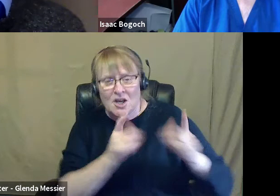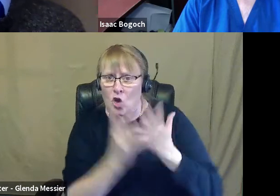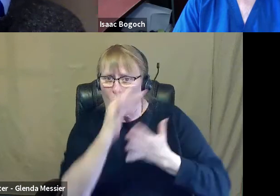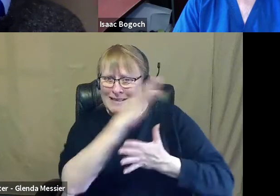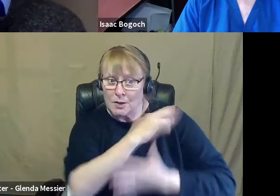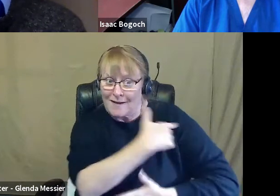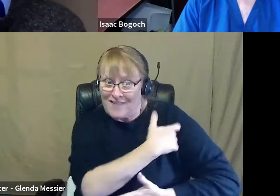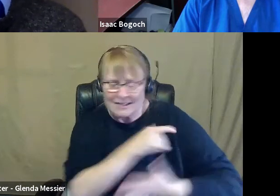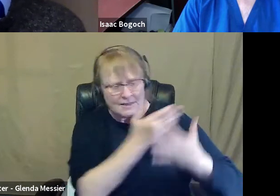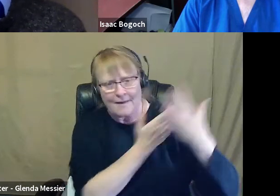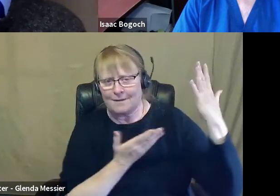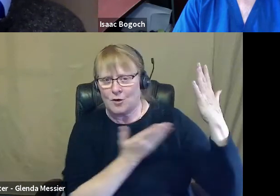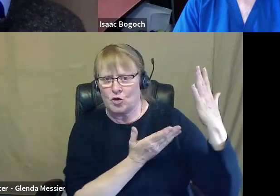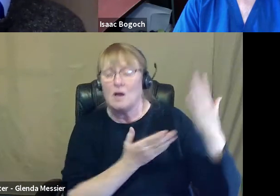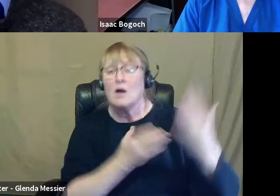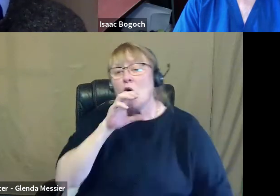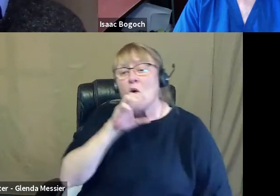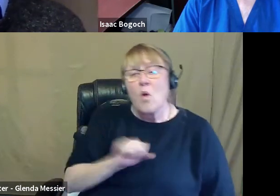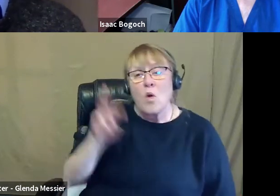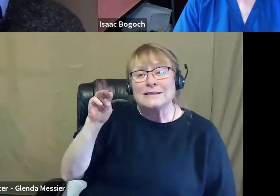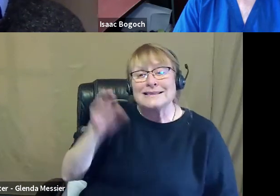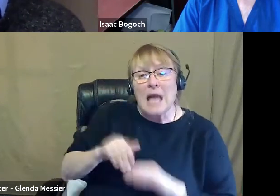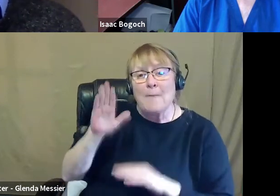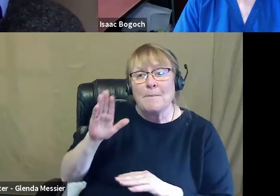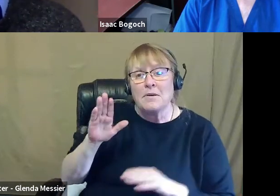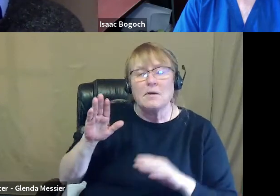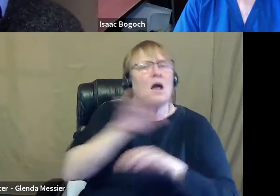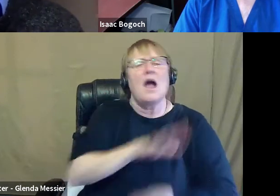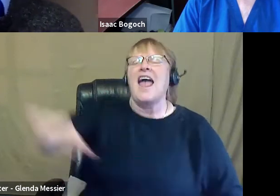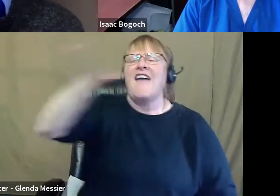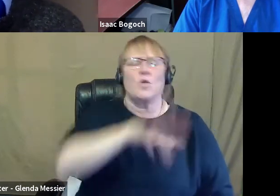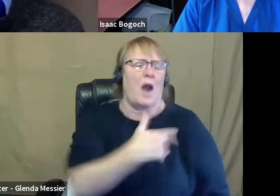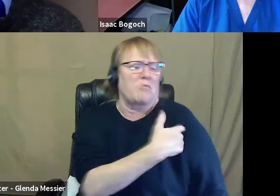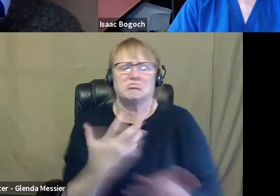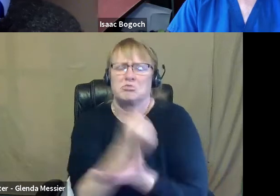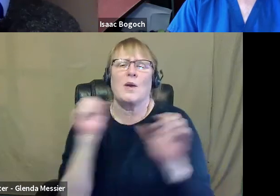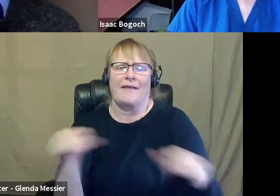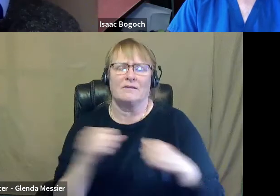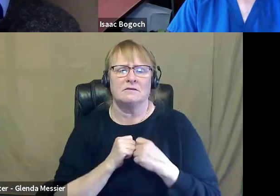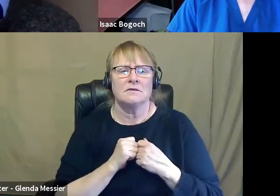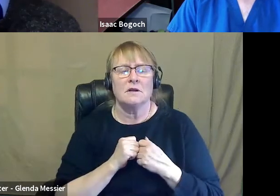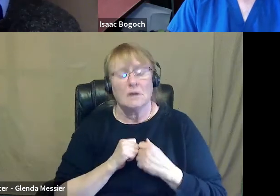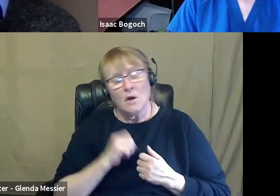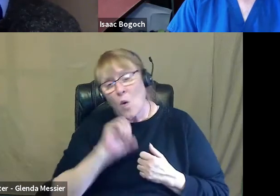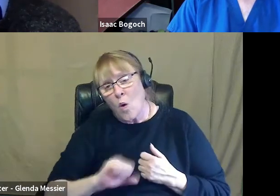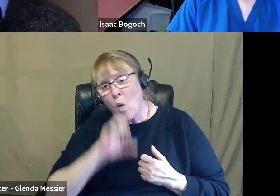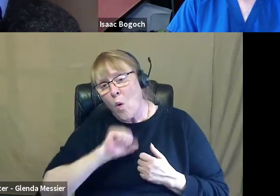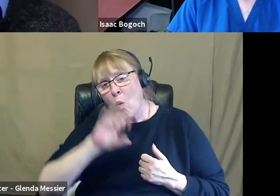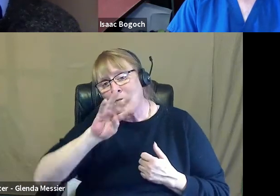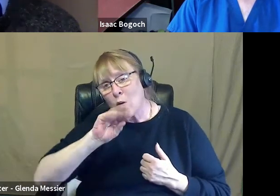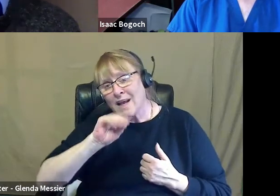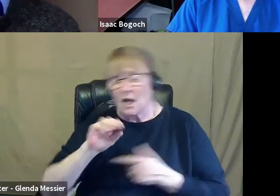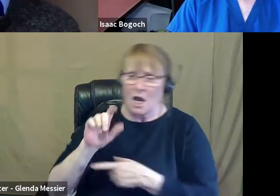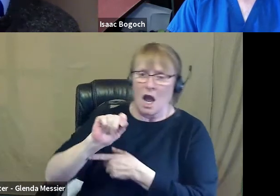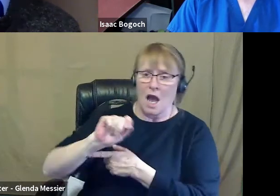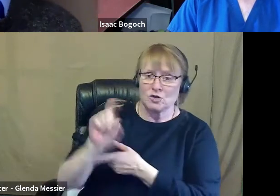the vaccine. If you're over 60, you can get the vaccine everywhere. It's easy, right? If you're over 40, the AstraZeneca